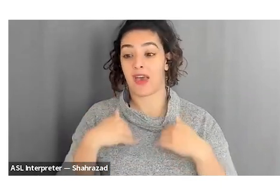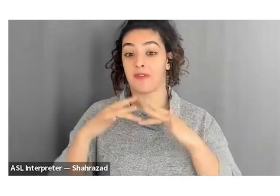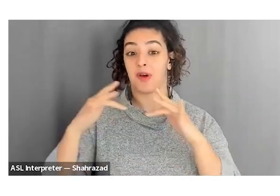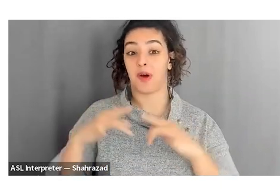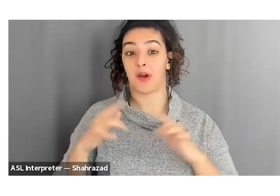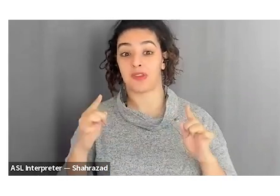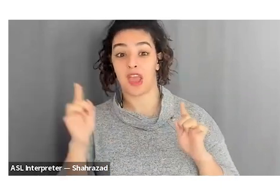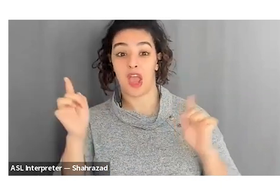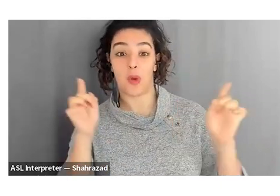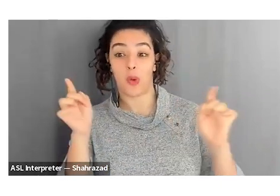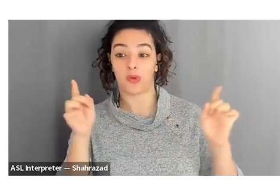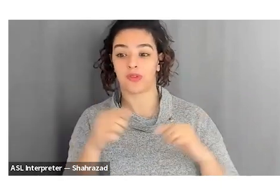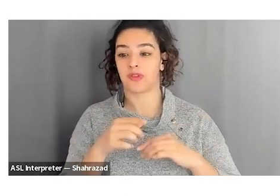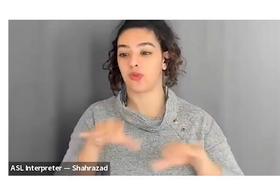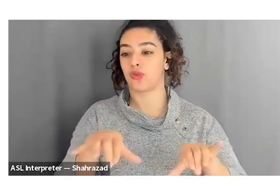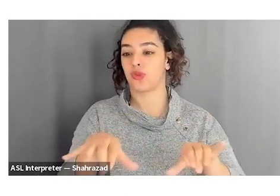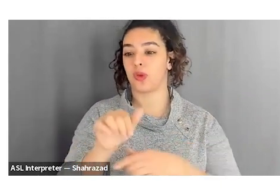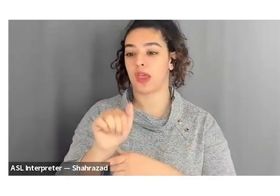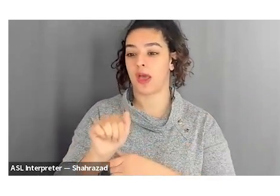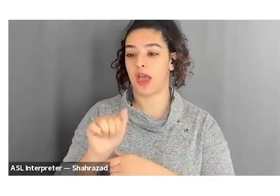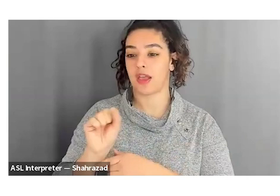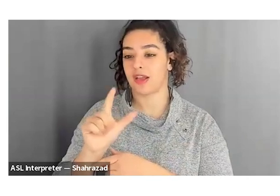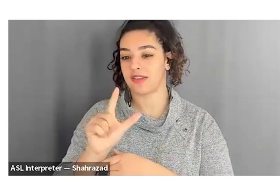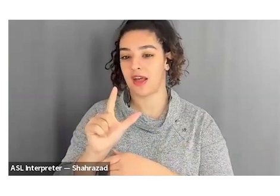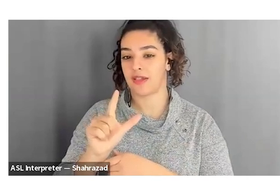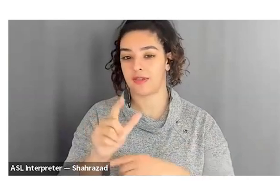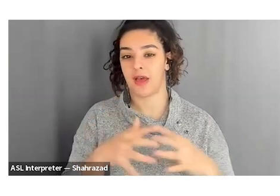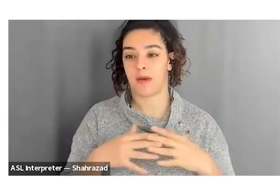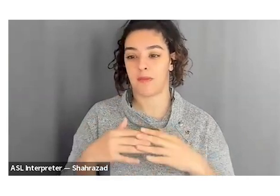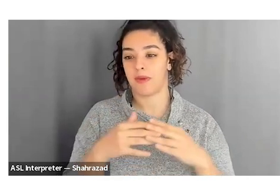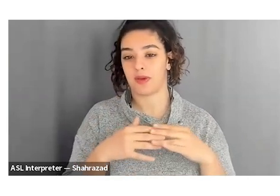in American Sign Language. Next slide, please.